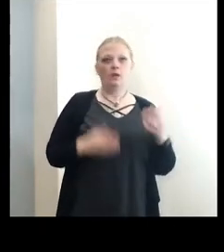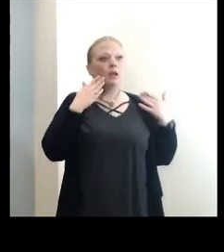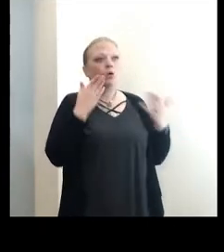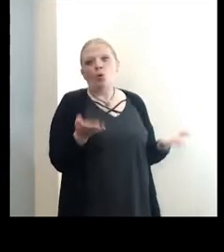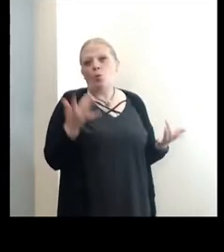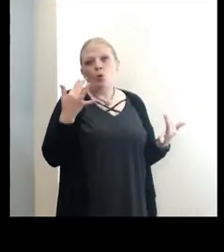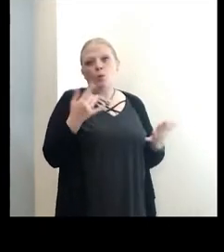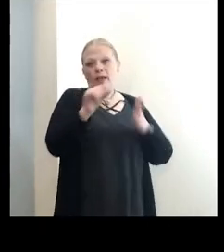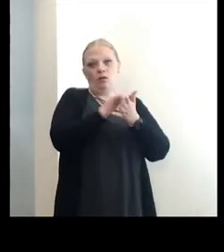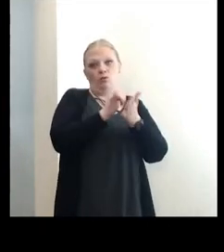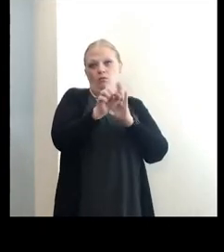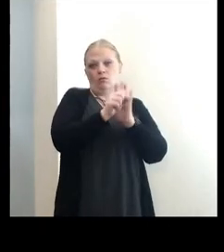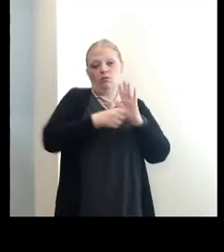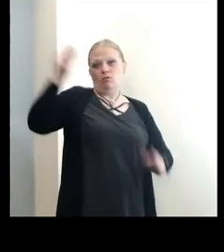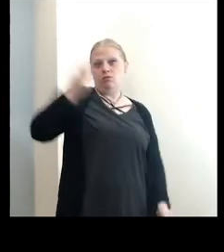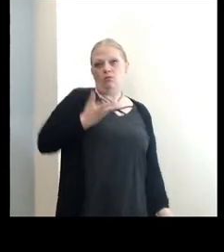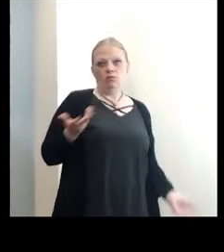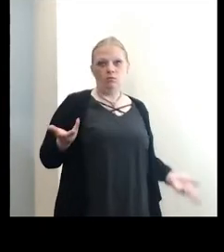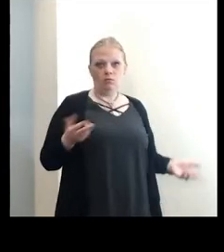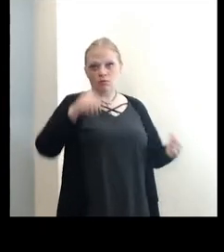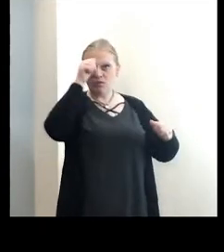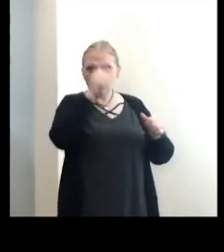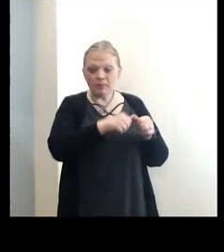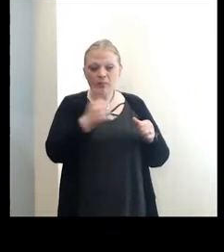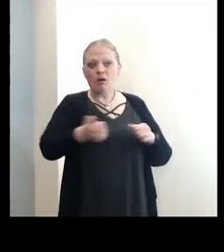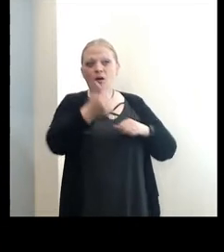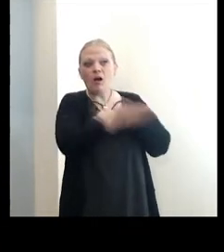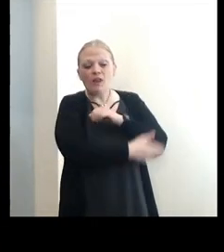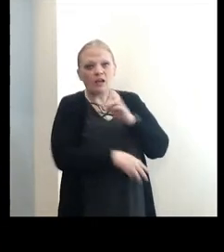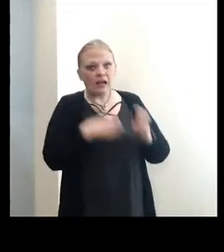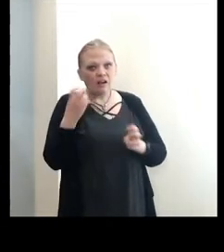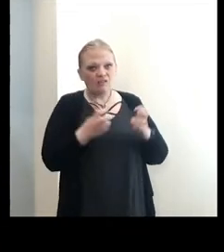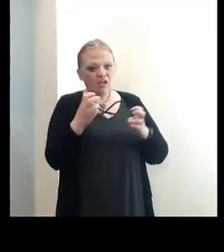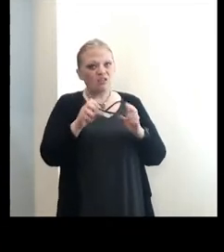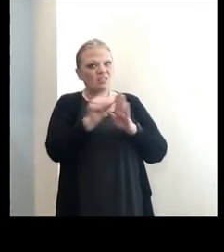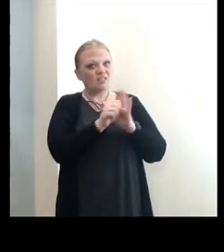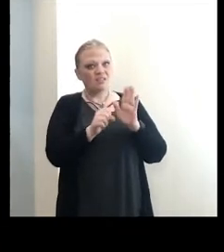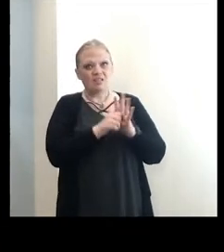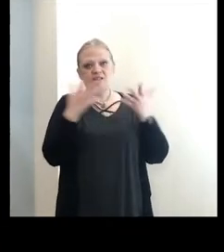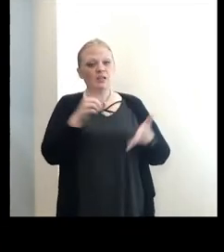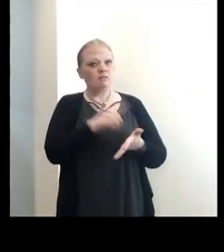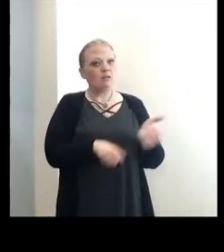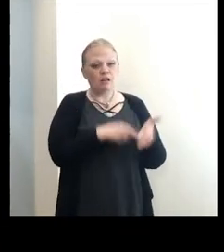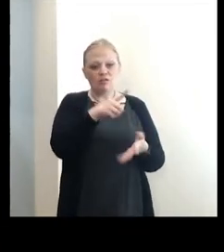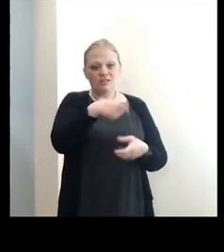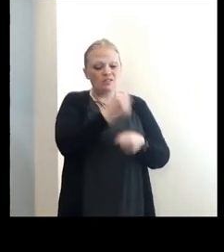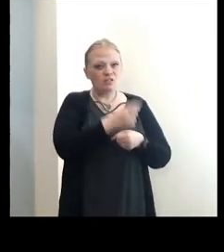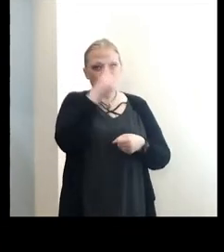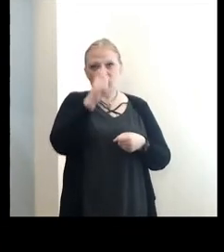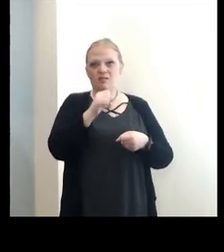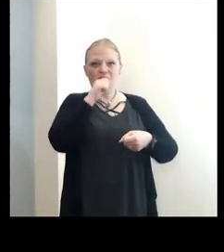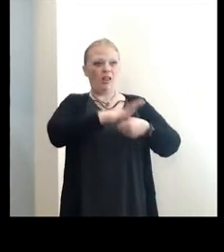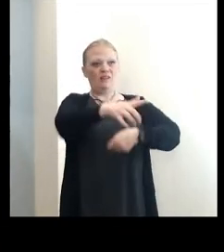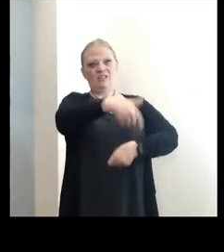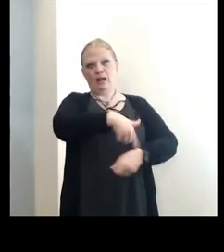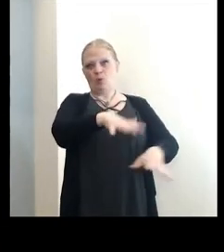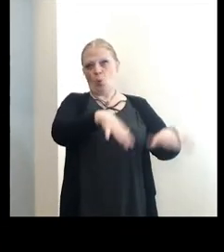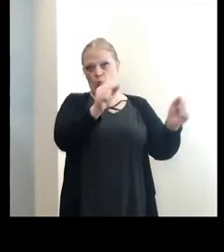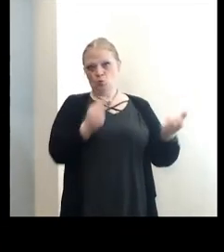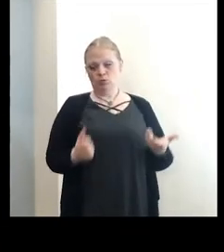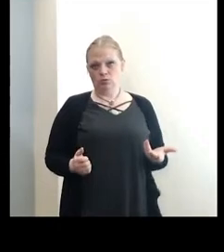for the guidance from New York State. Remember, some of the other county fairs in New York State have already canceled for this year because they didn't get the guidance in time to host it.